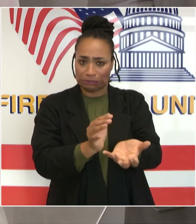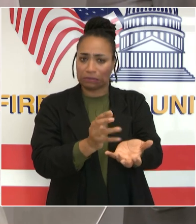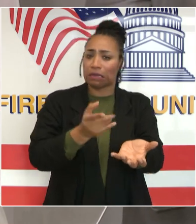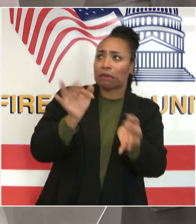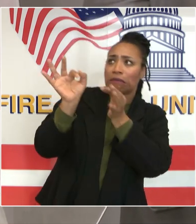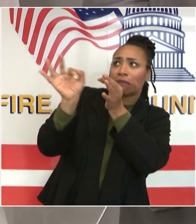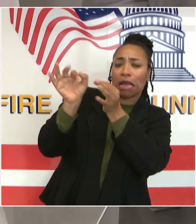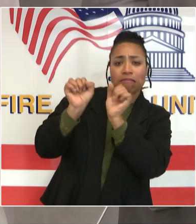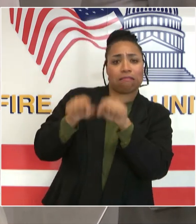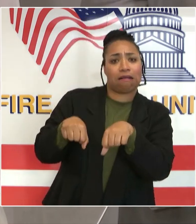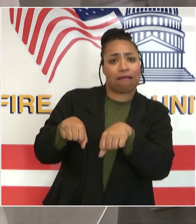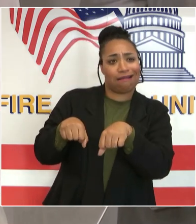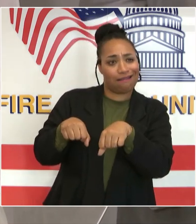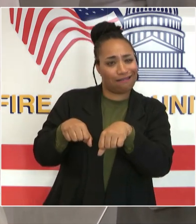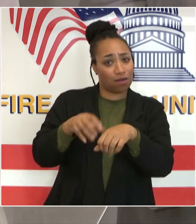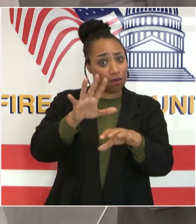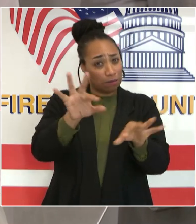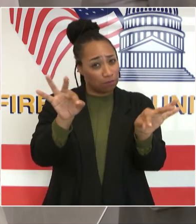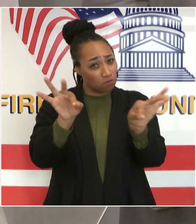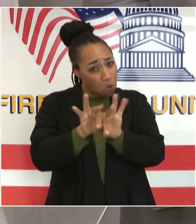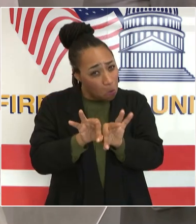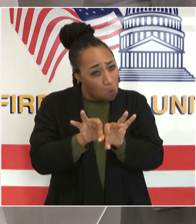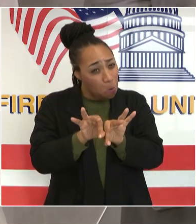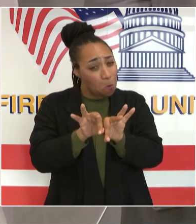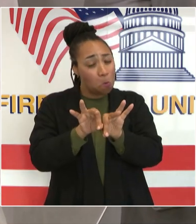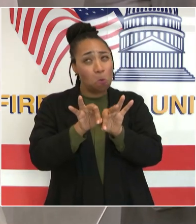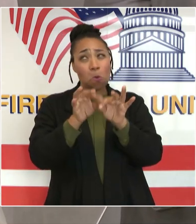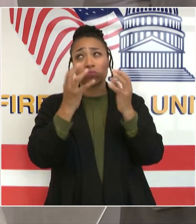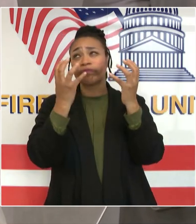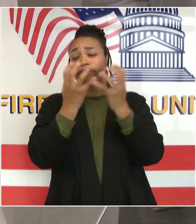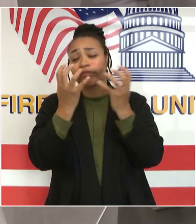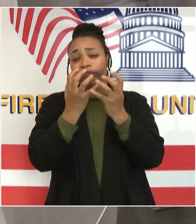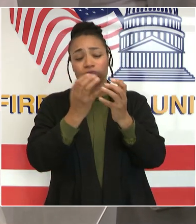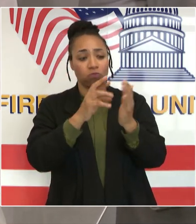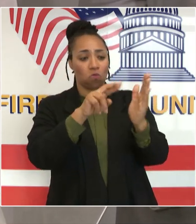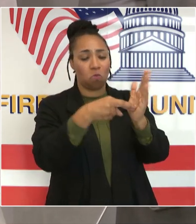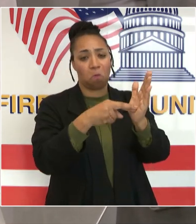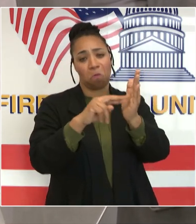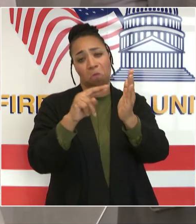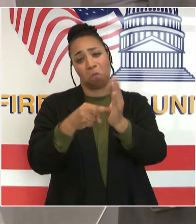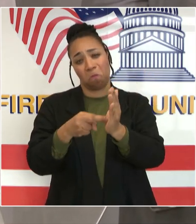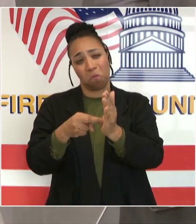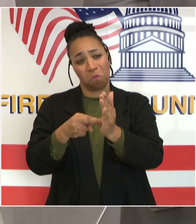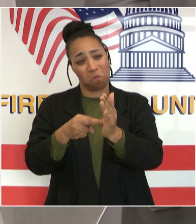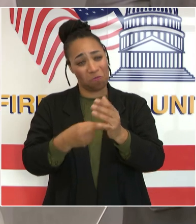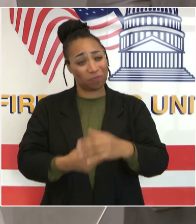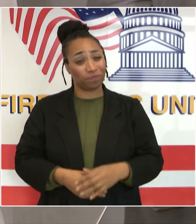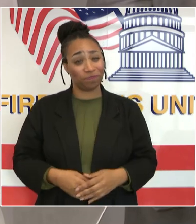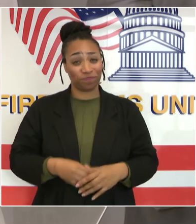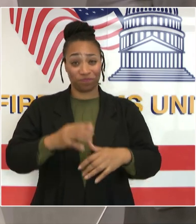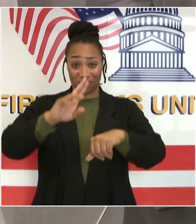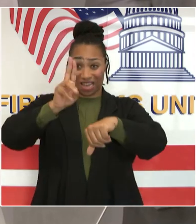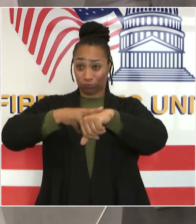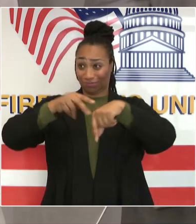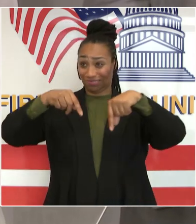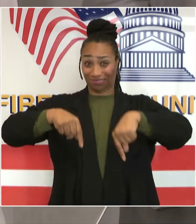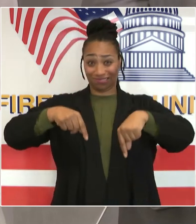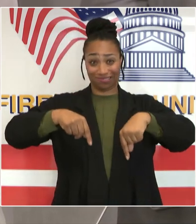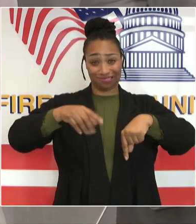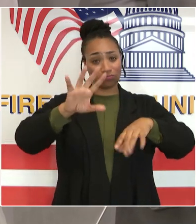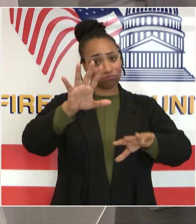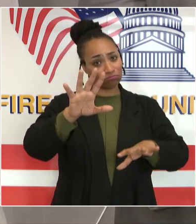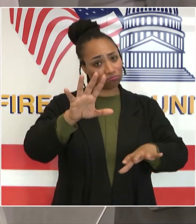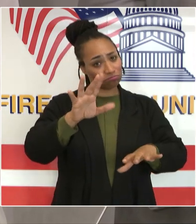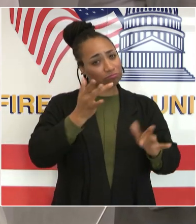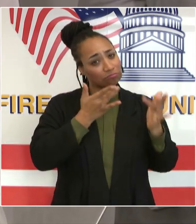they are. It's a shame then in our nation that we don't have enough of them, and again, for UDC to step up and help fill that gap is